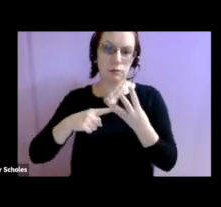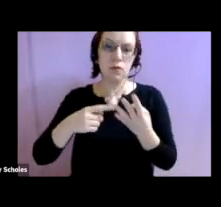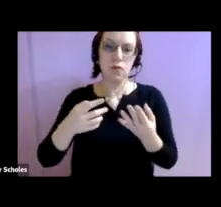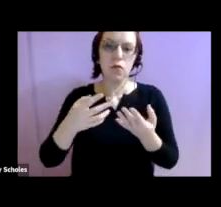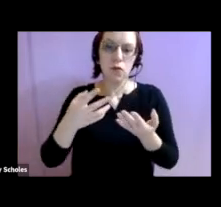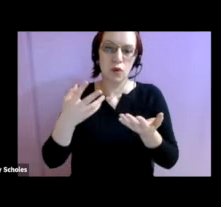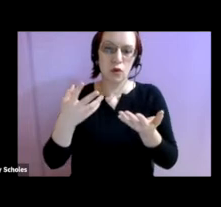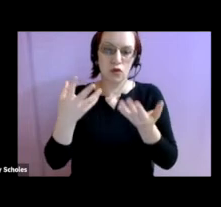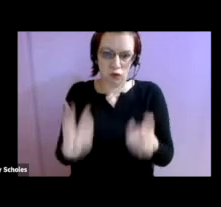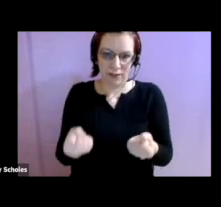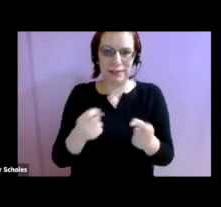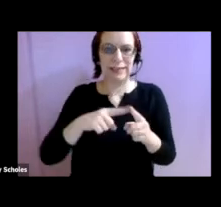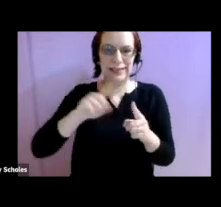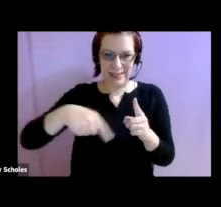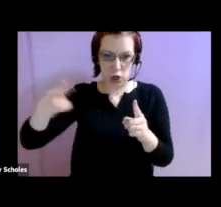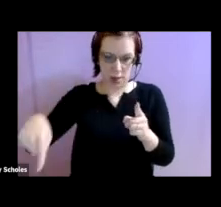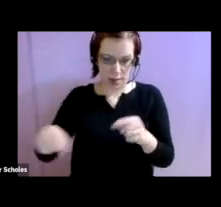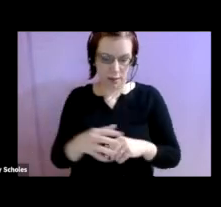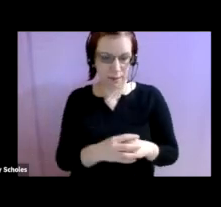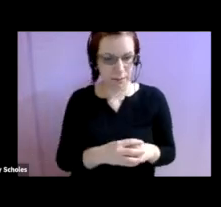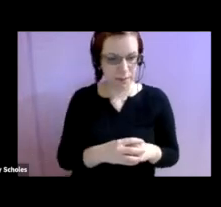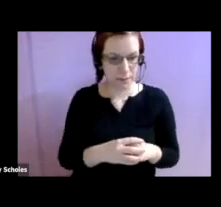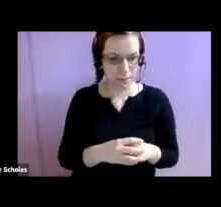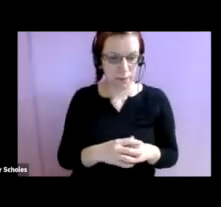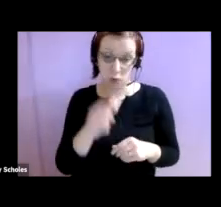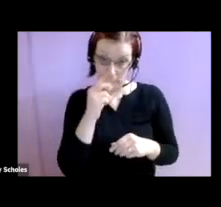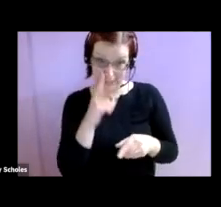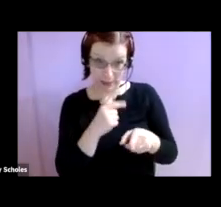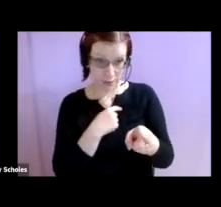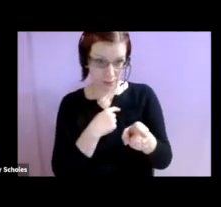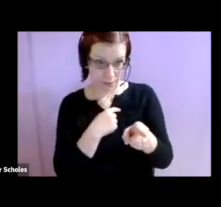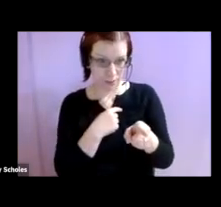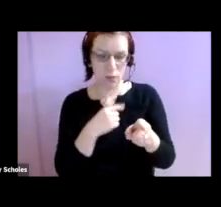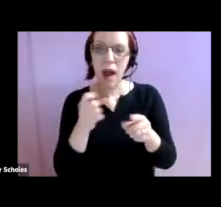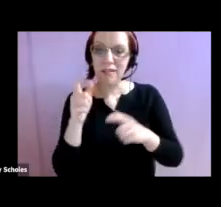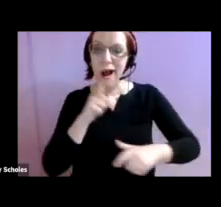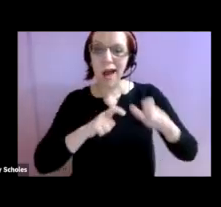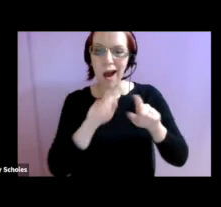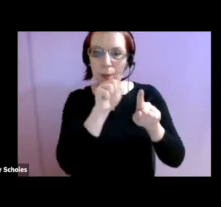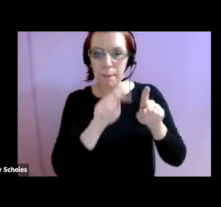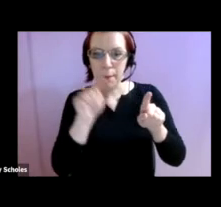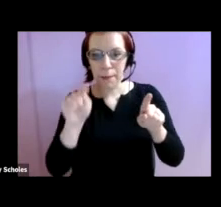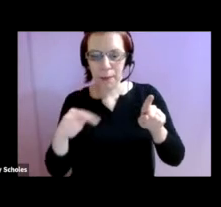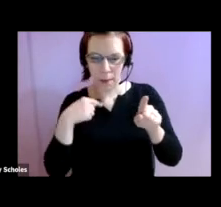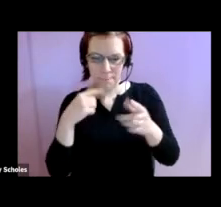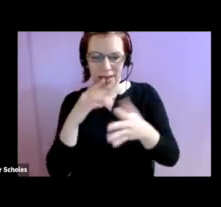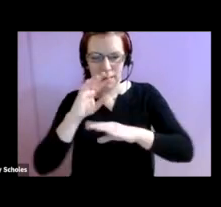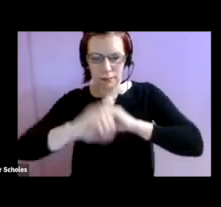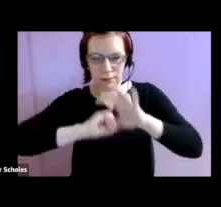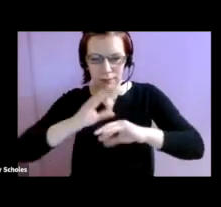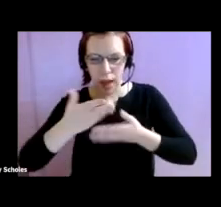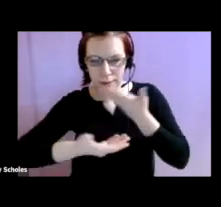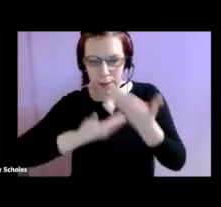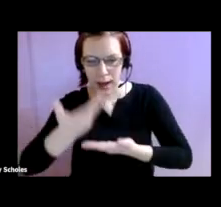So, excuse me, you will see here a number of coloured dots. So let me try and interpret those for